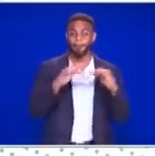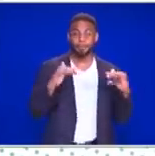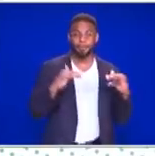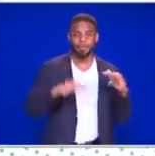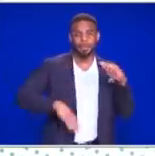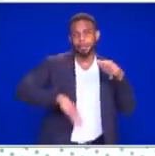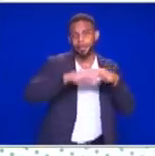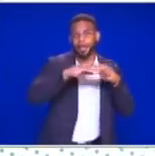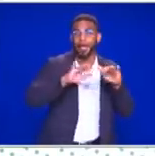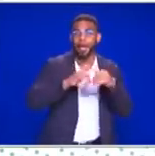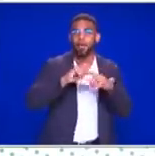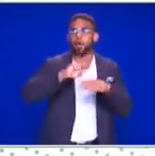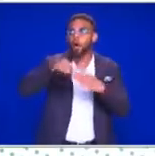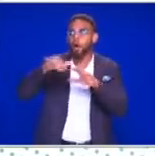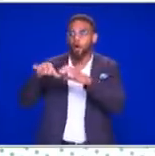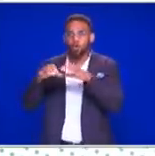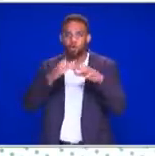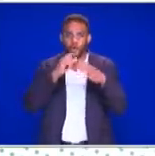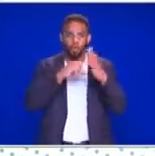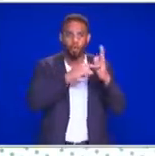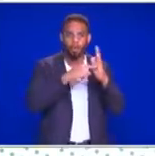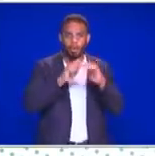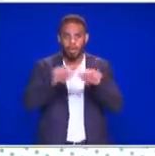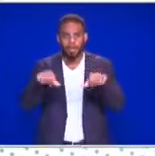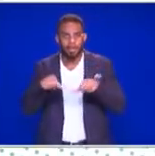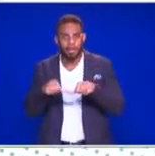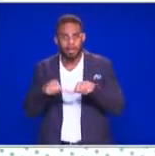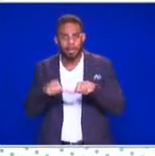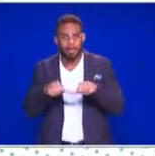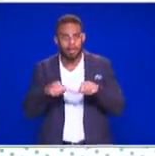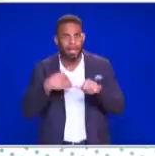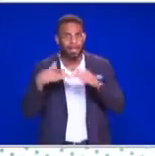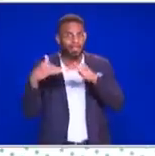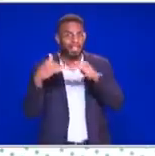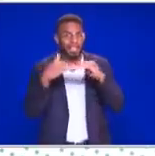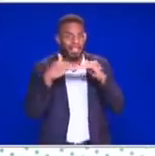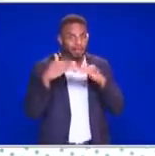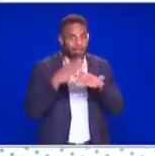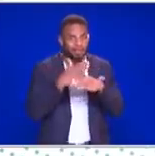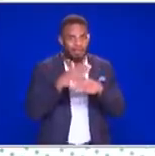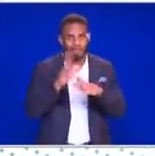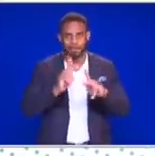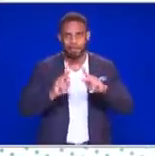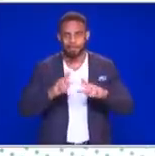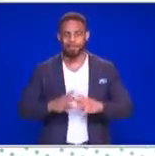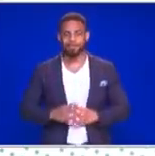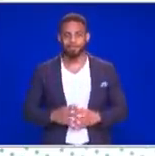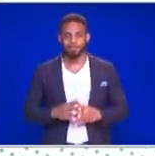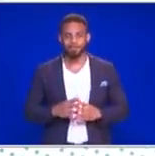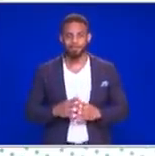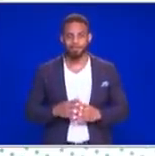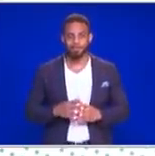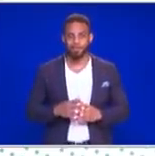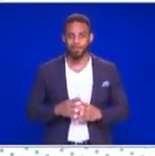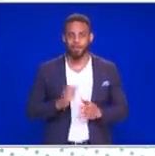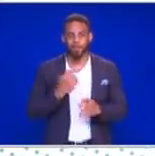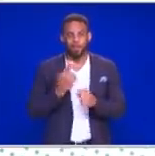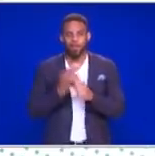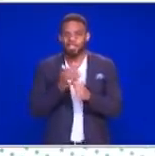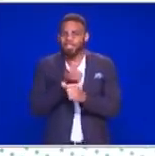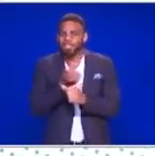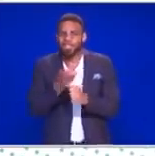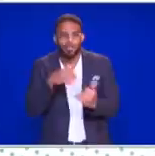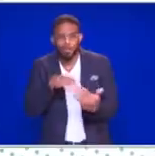Diversity is maximized when all groups are represented in an area and have equal shares of the population. We are using